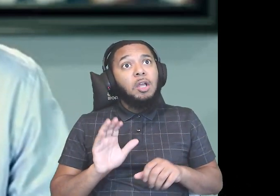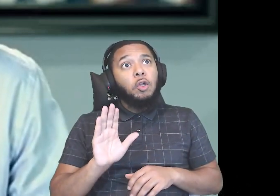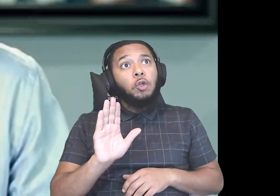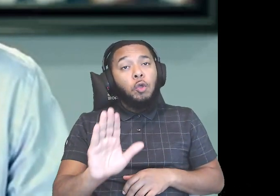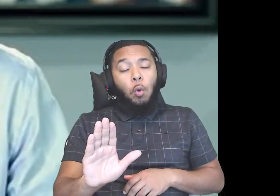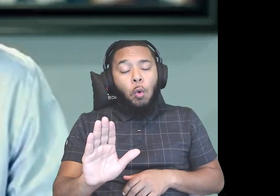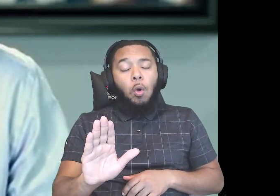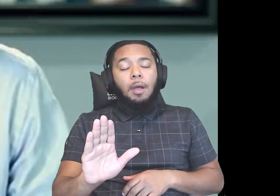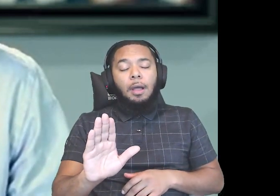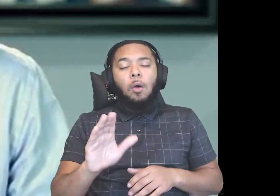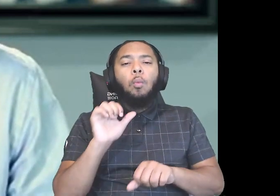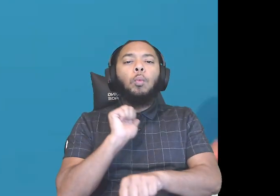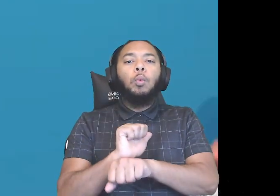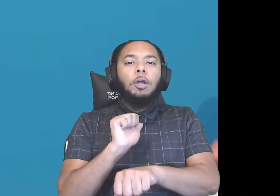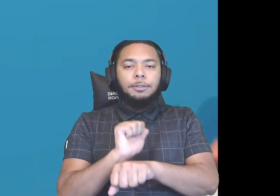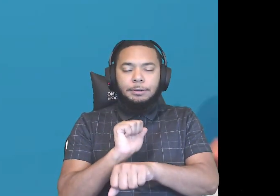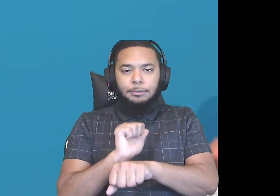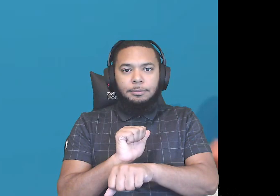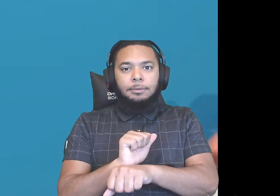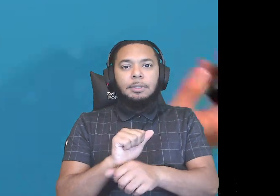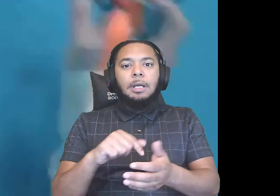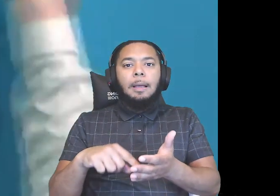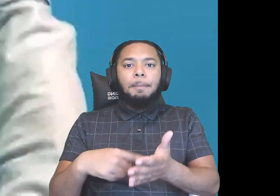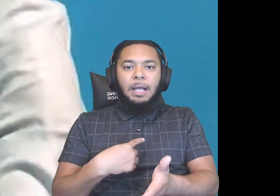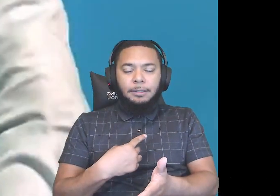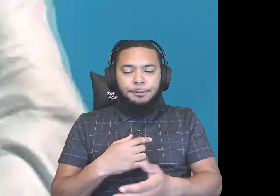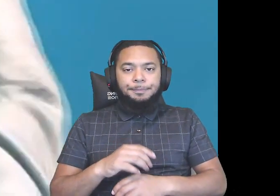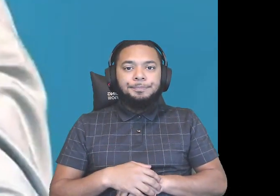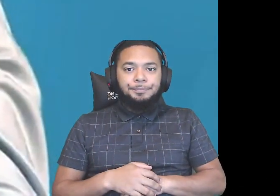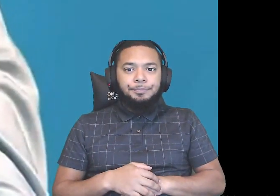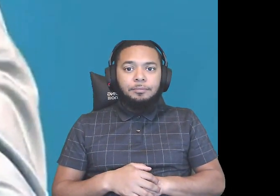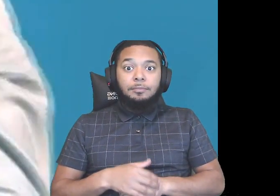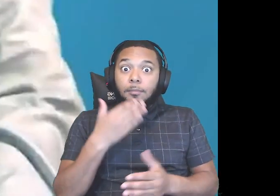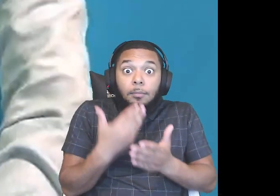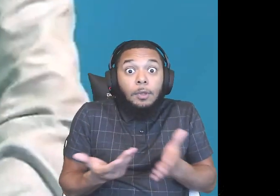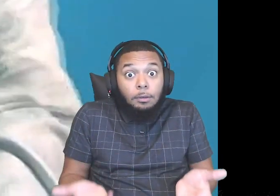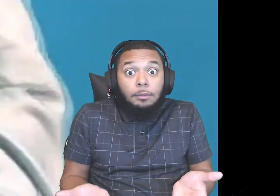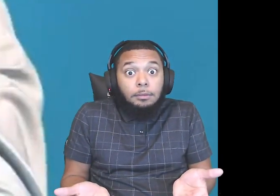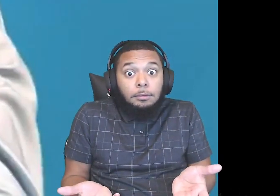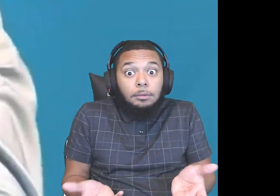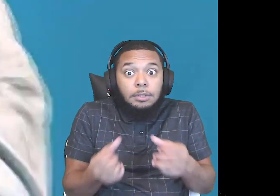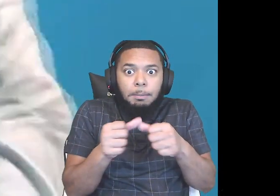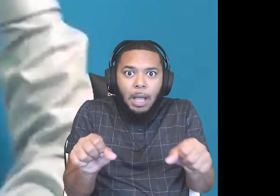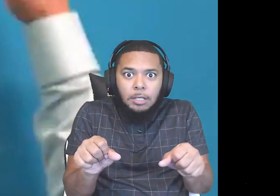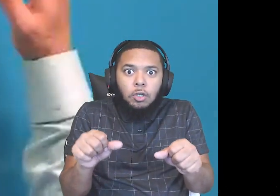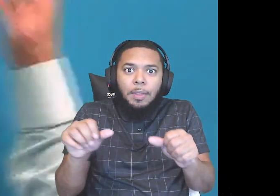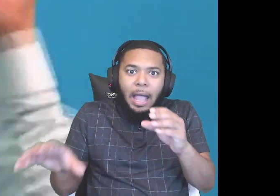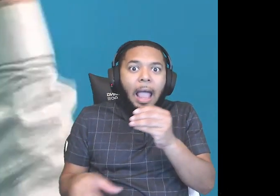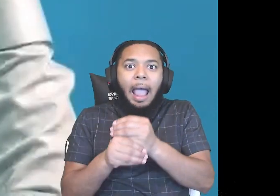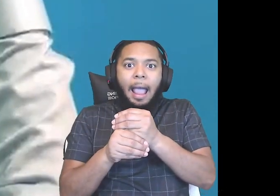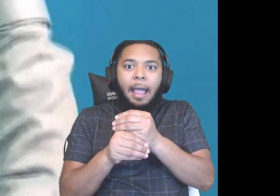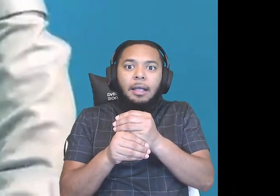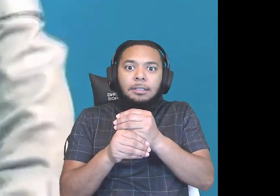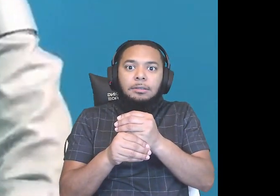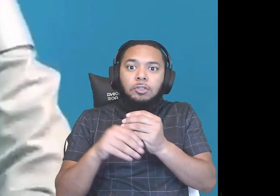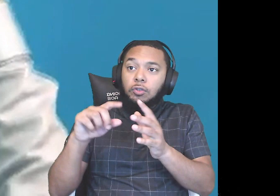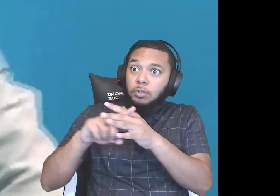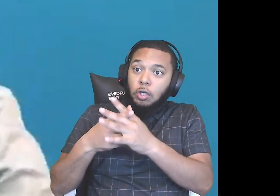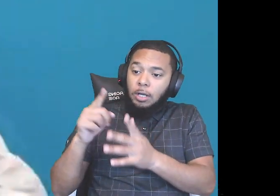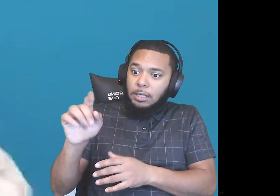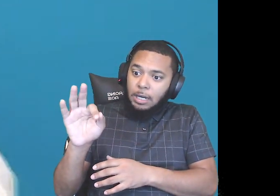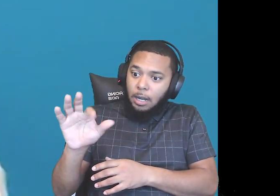paycheck from work. So that's good. So that's, that's to be cumulative. That's going to add to your beginning balance. So that's helpful.